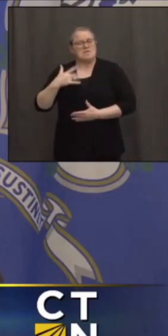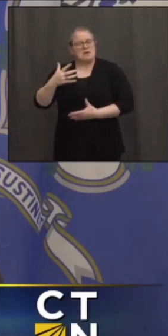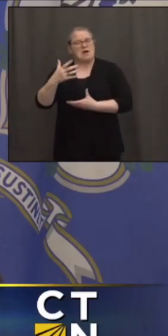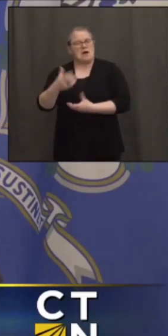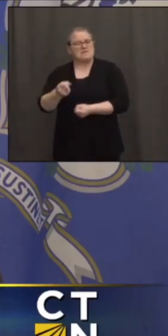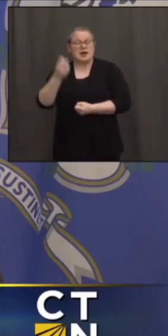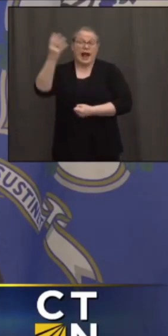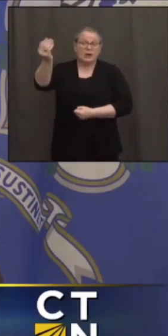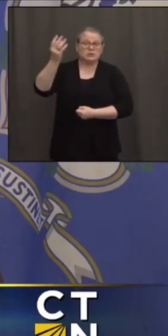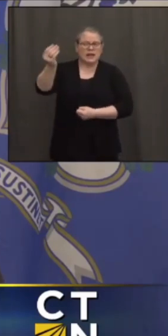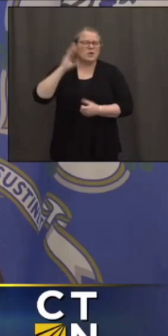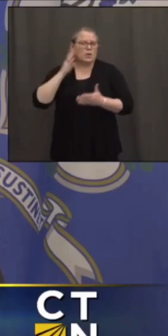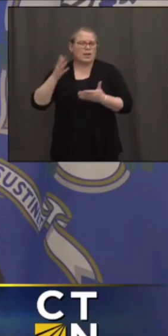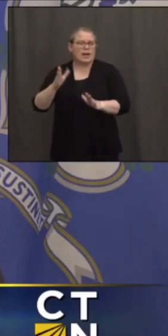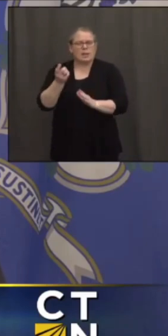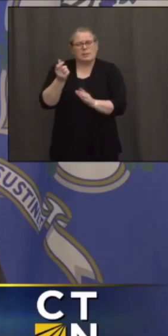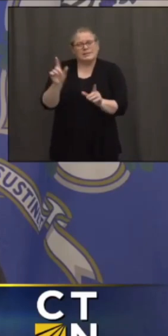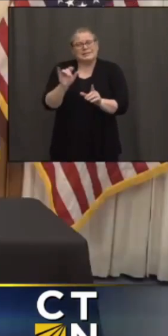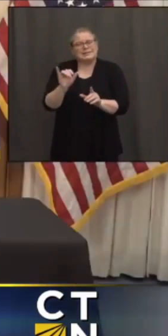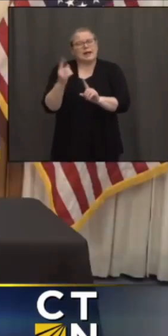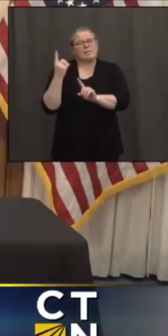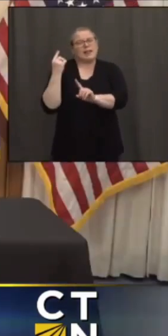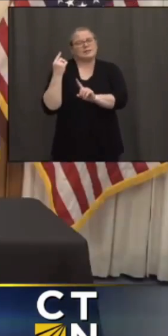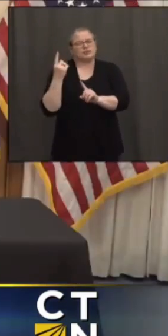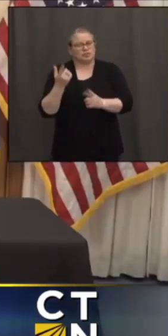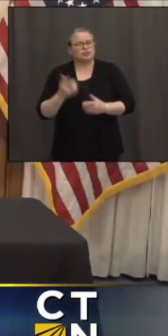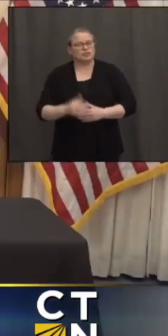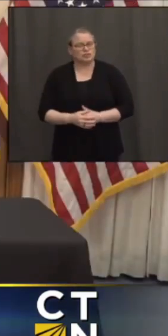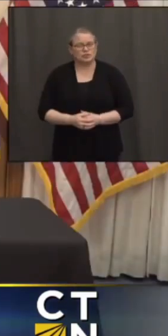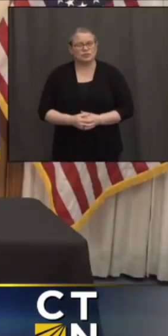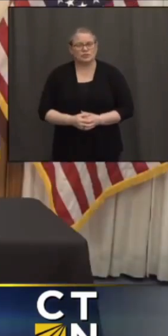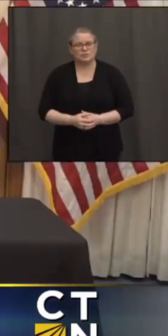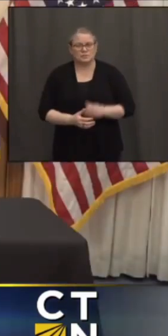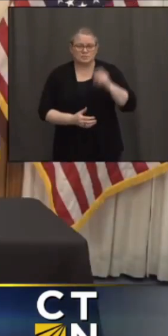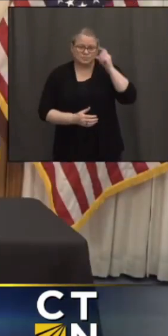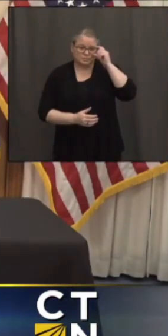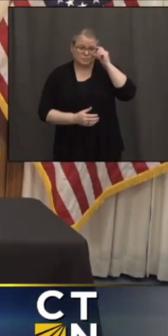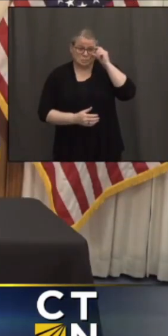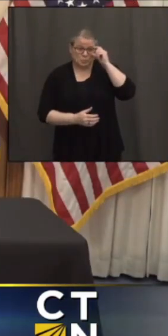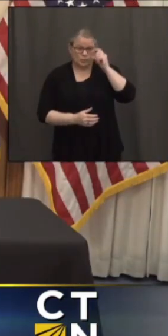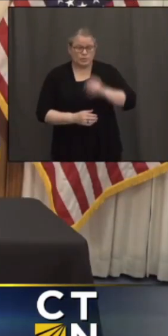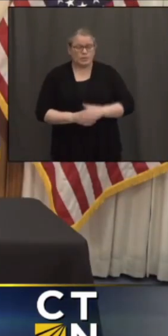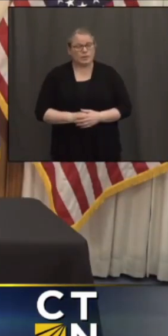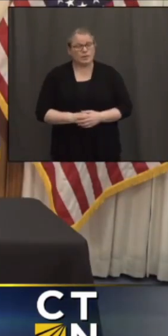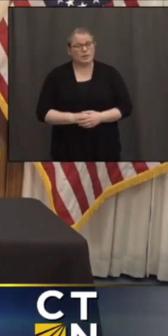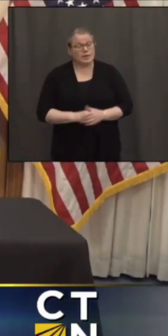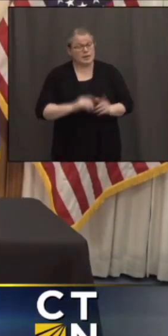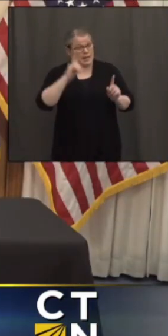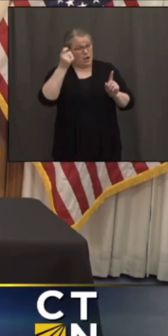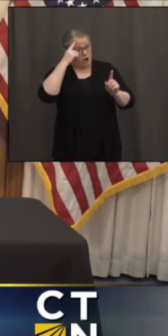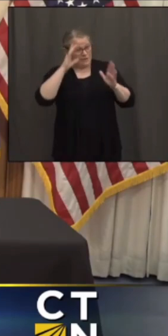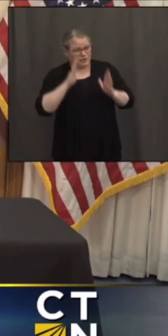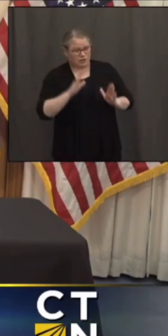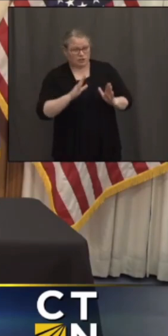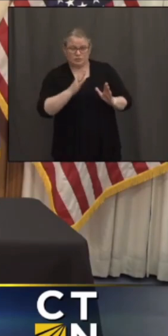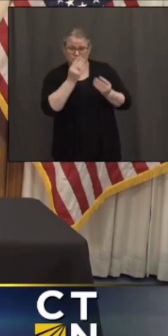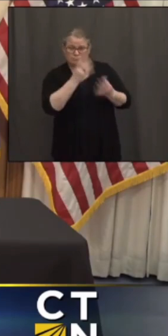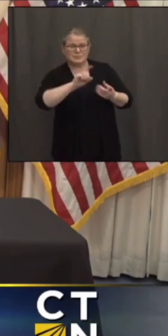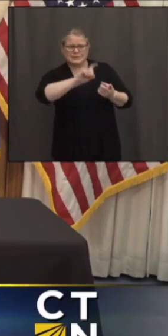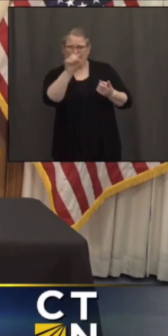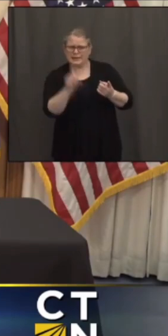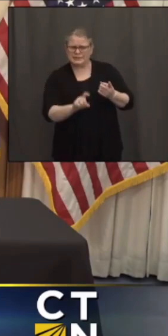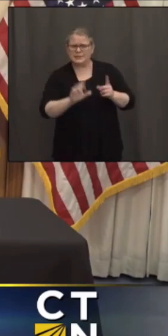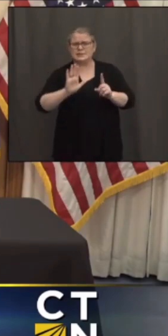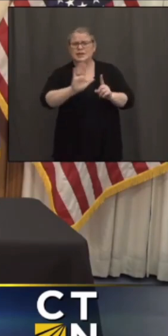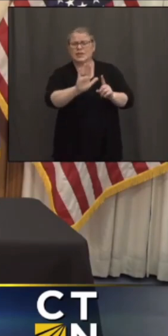confidence, a little like last year. And Governor, talking about Texas, they're seeing a 5% increase in